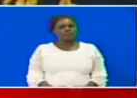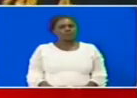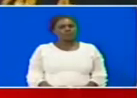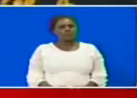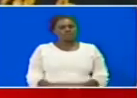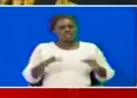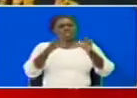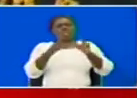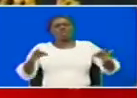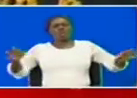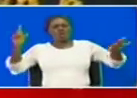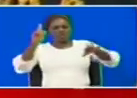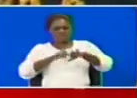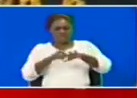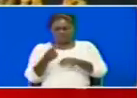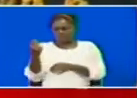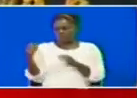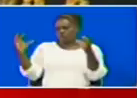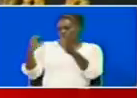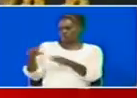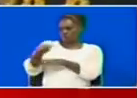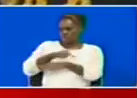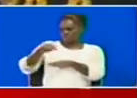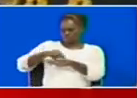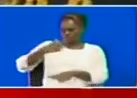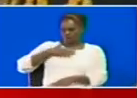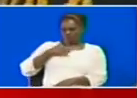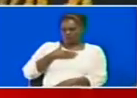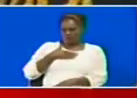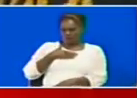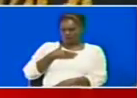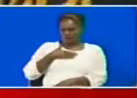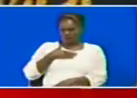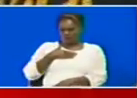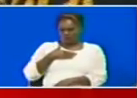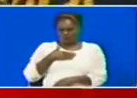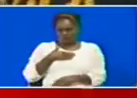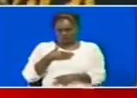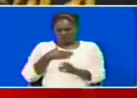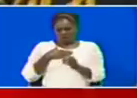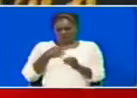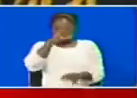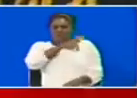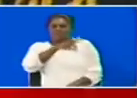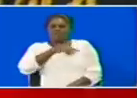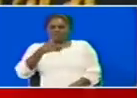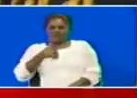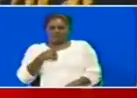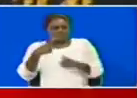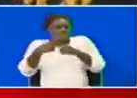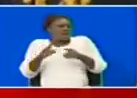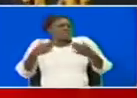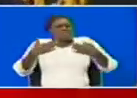for too long a small group in our nation's capital has reaped the rewards of government while the